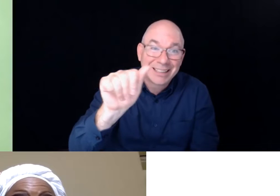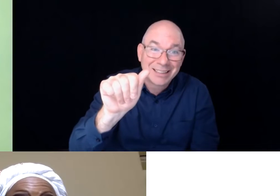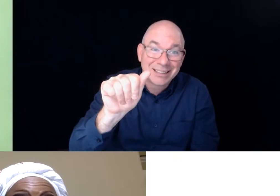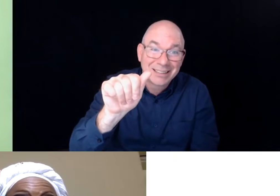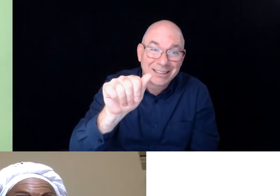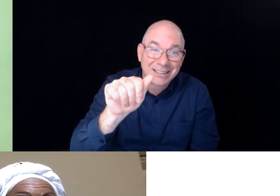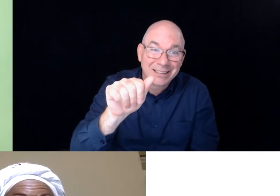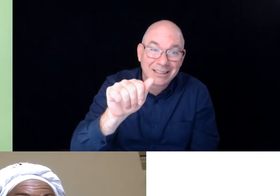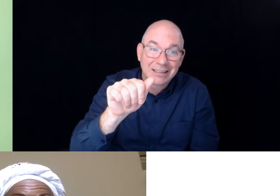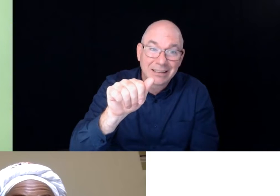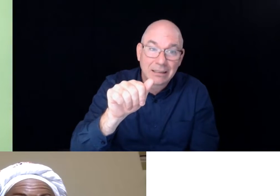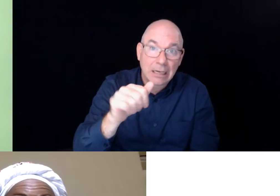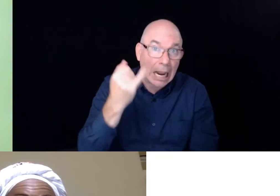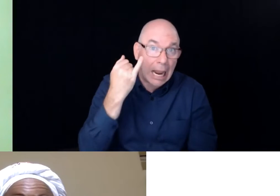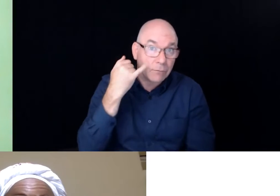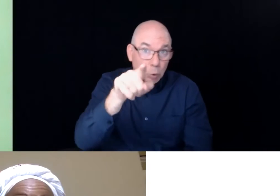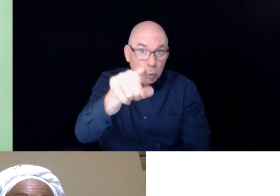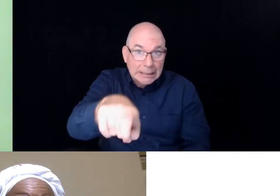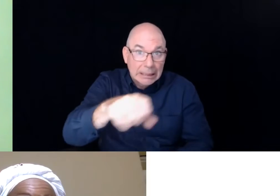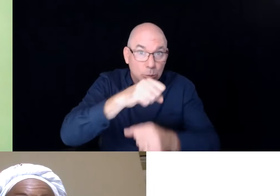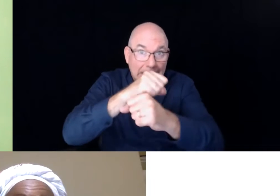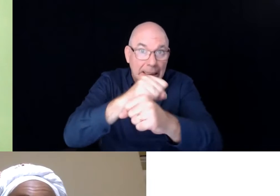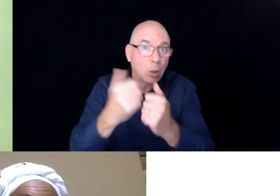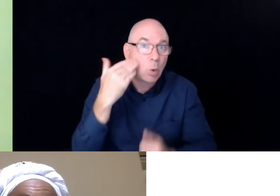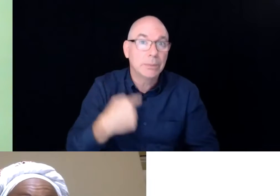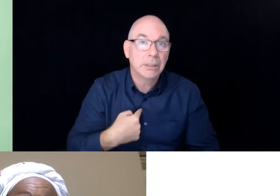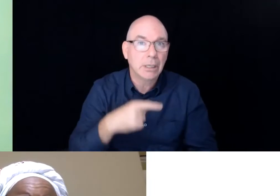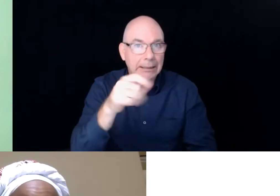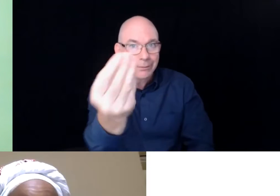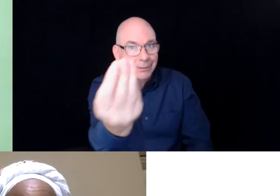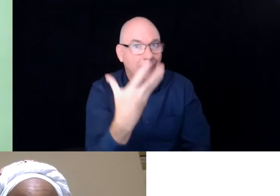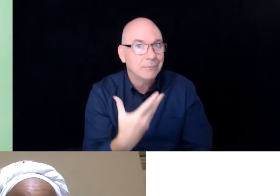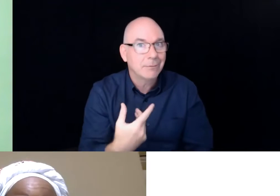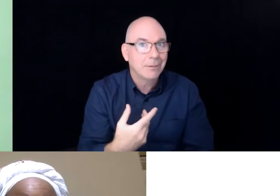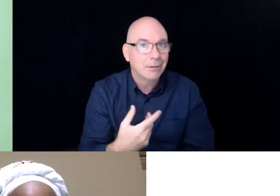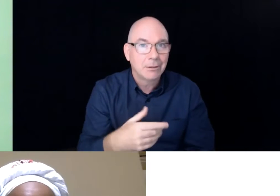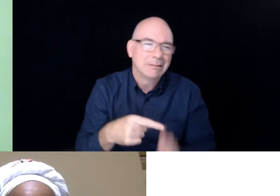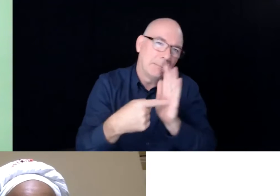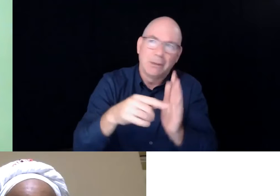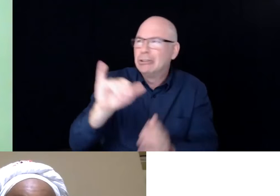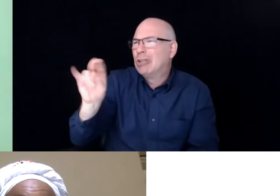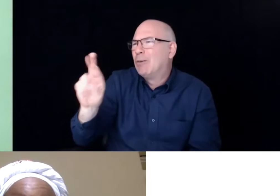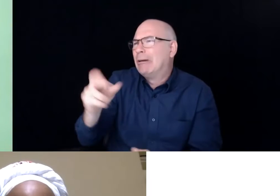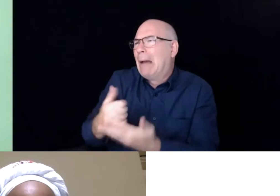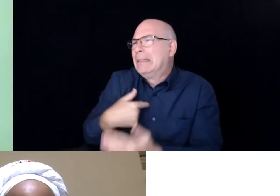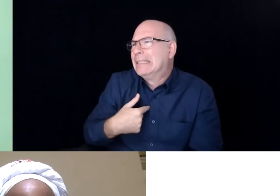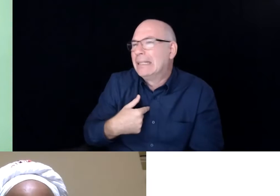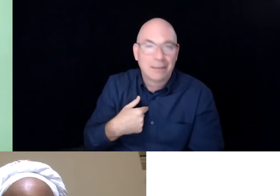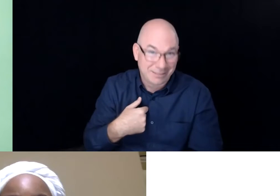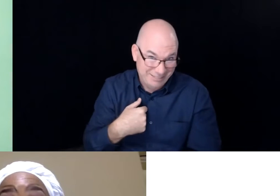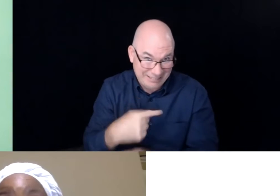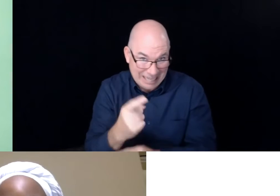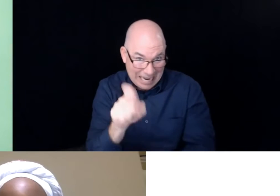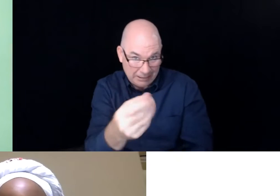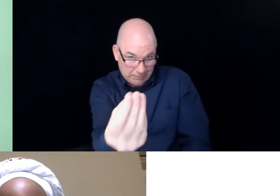need protection if I don't hear from you. You have to tell me, Jennifer, please help me, okay? So you have to, first thing,